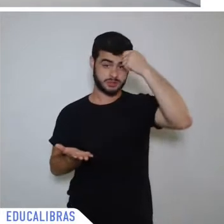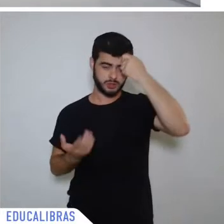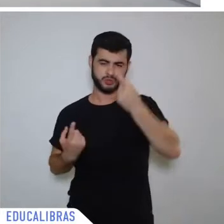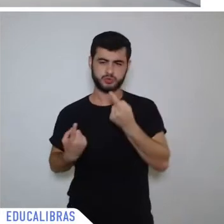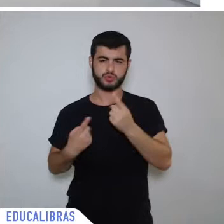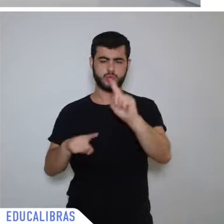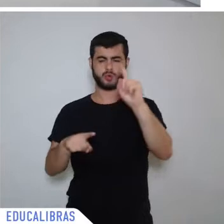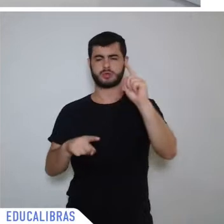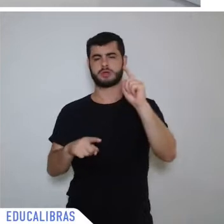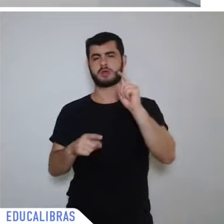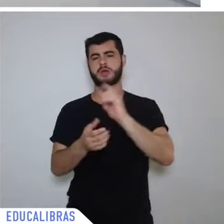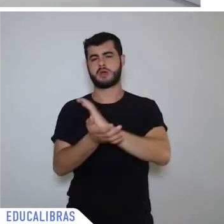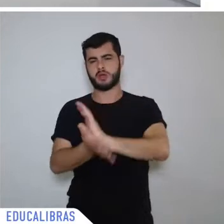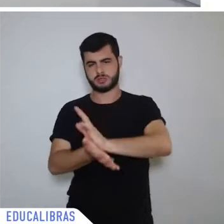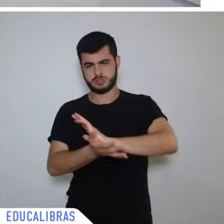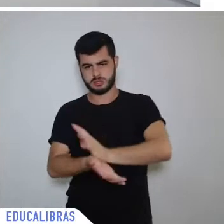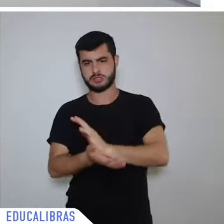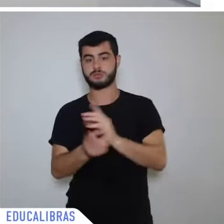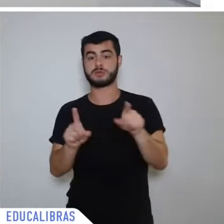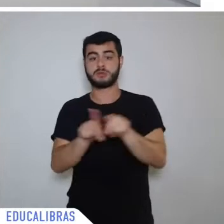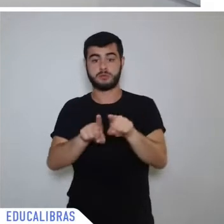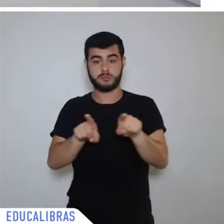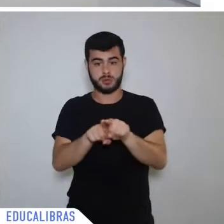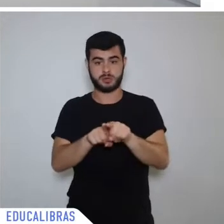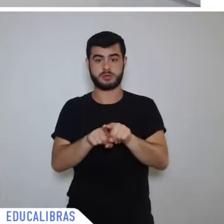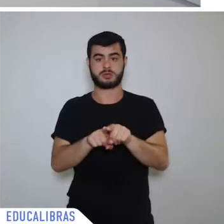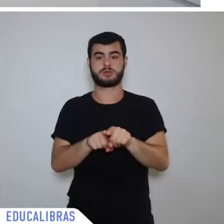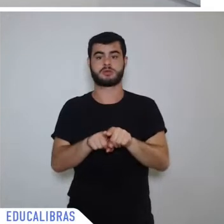Black women against racism and violence,